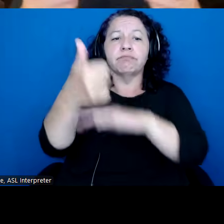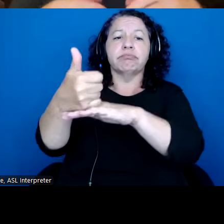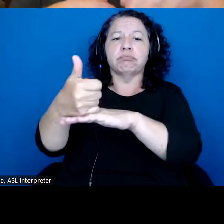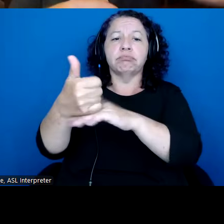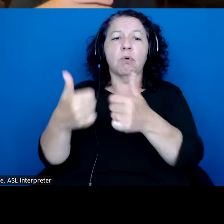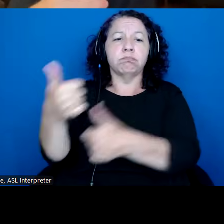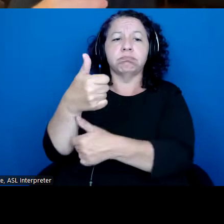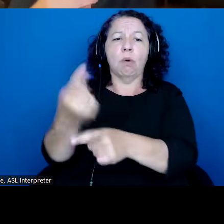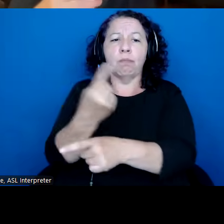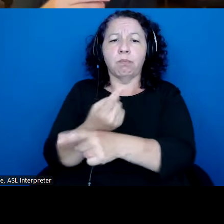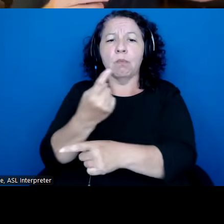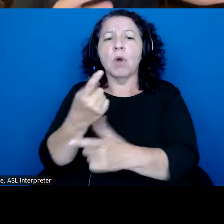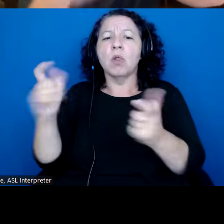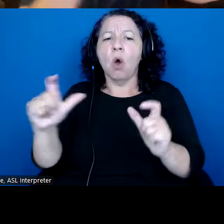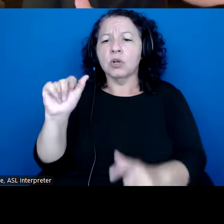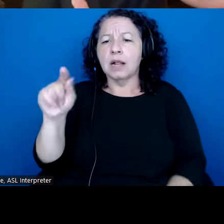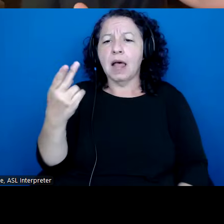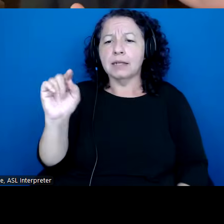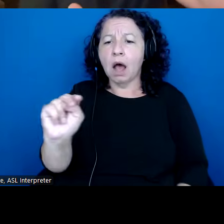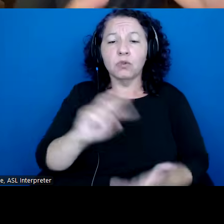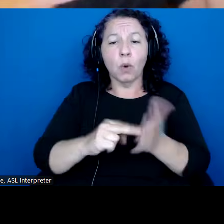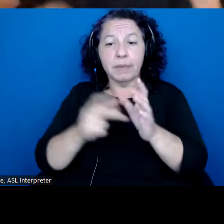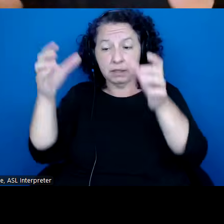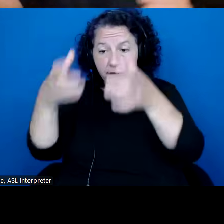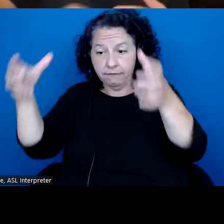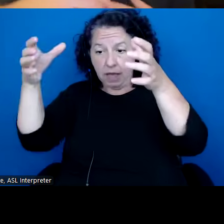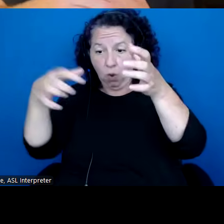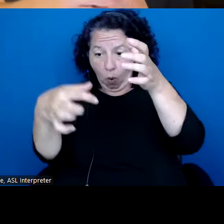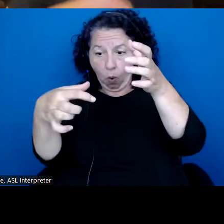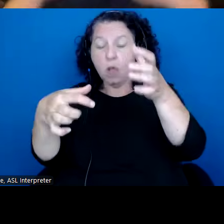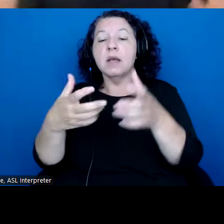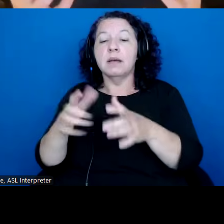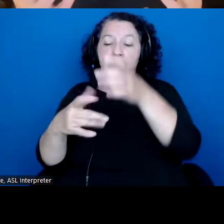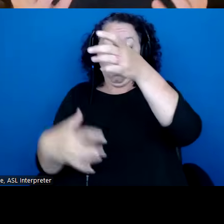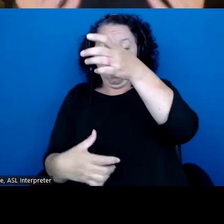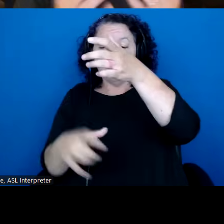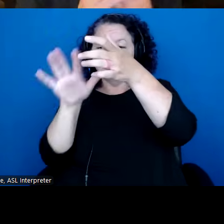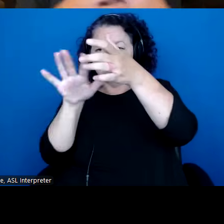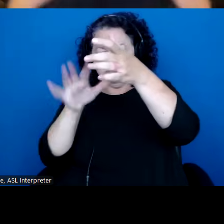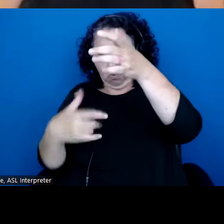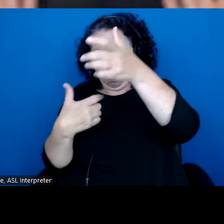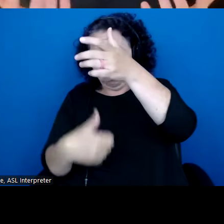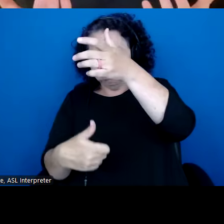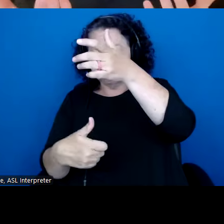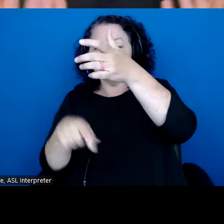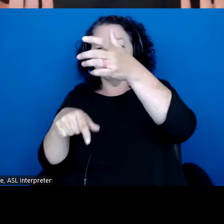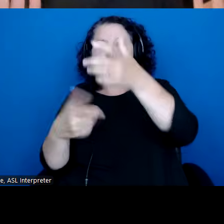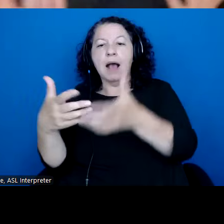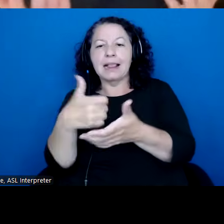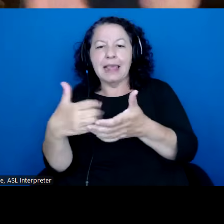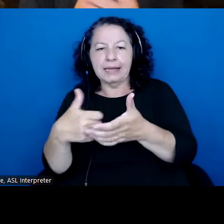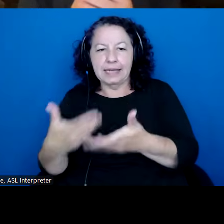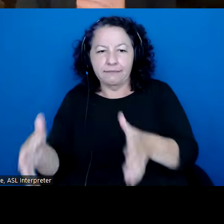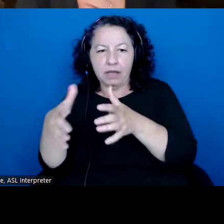lachtan. So what you generally have is a vessel with a hole in its base sitting over a collecting vessel. They love to talk about the wonderful sound that these